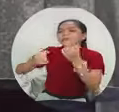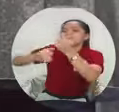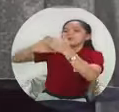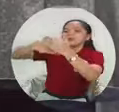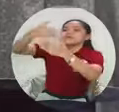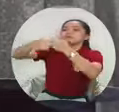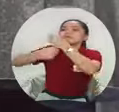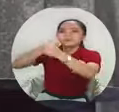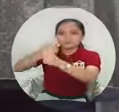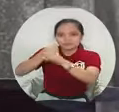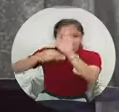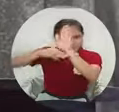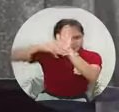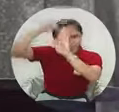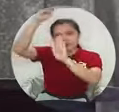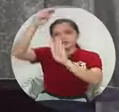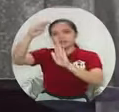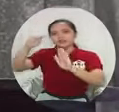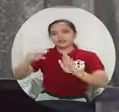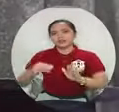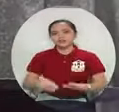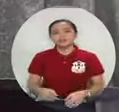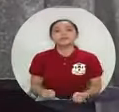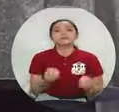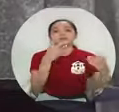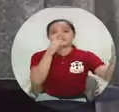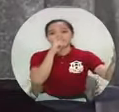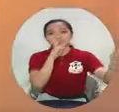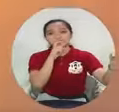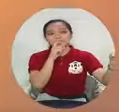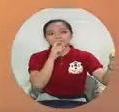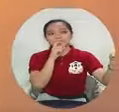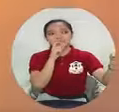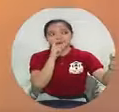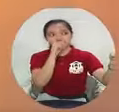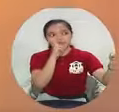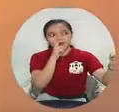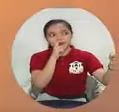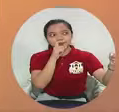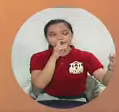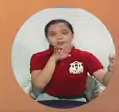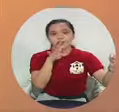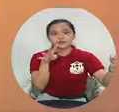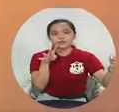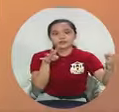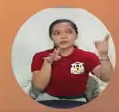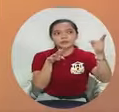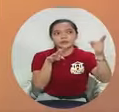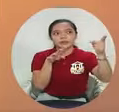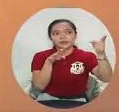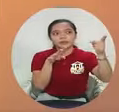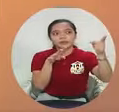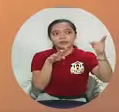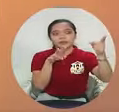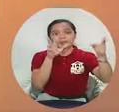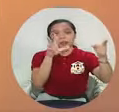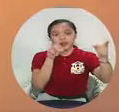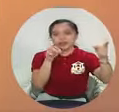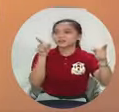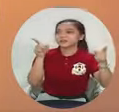Next thing is that the commitment of Paul pressed him to be fruitful.